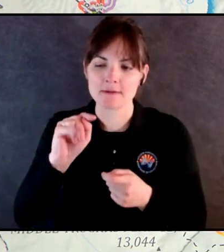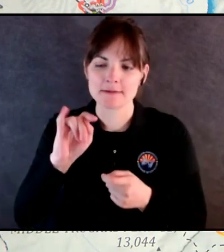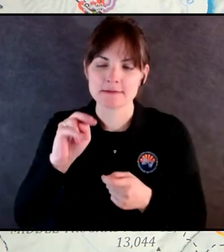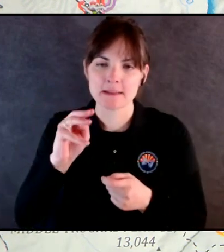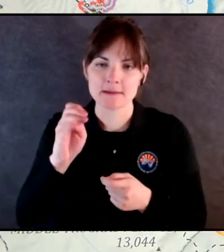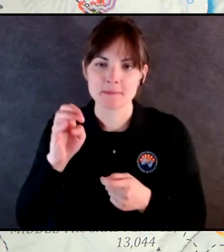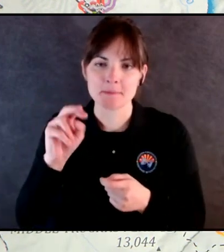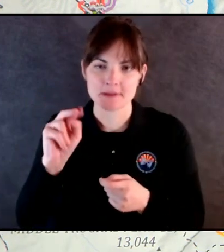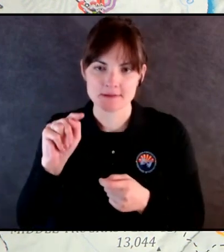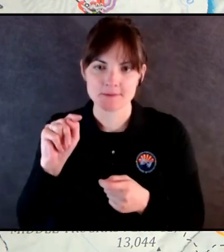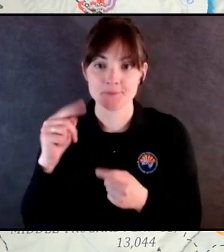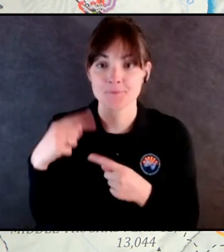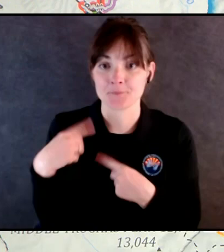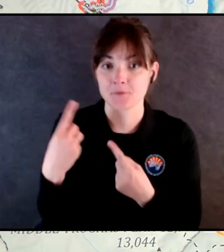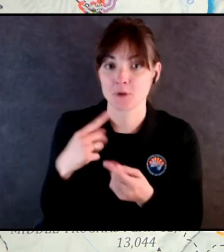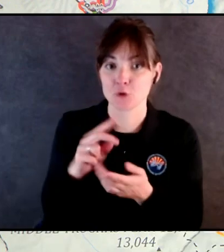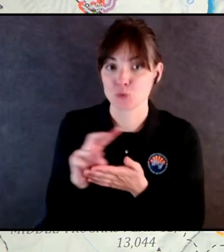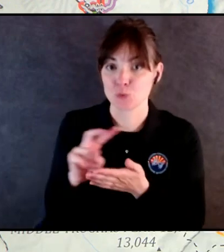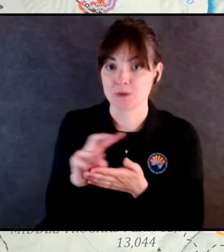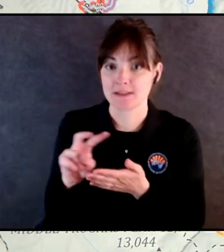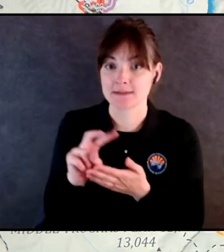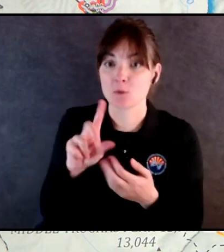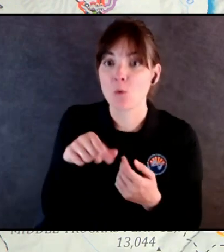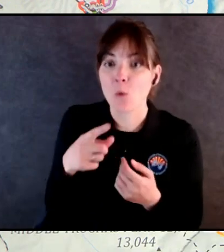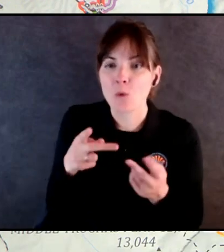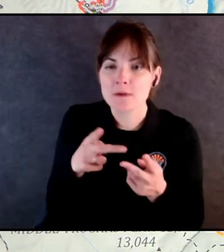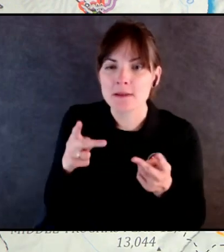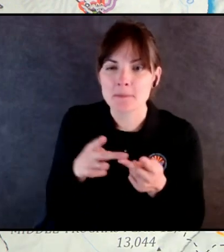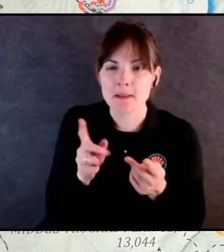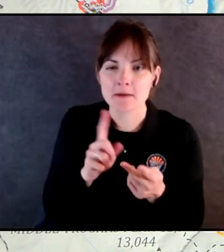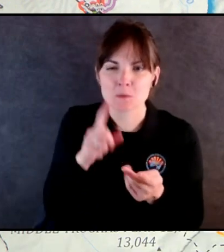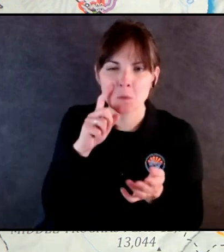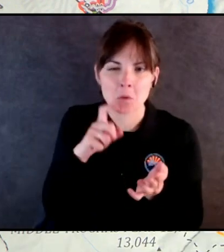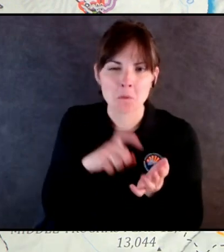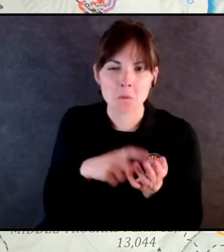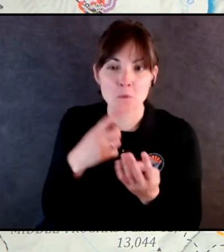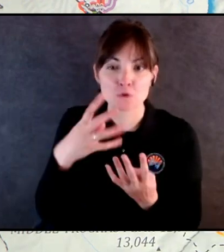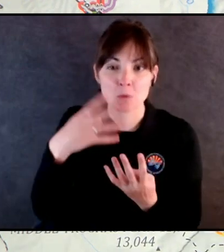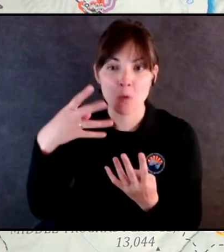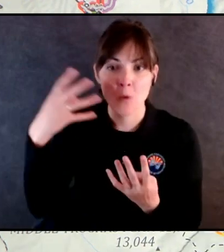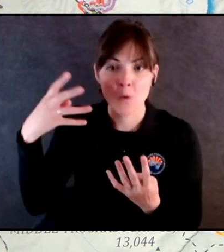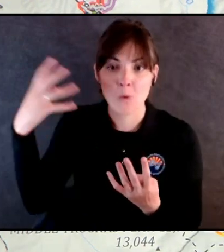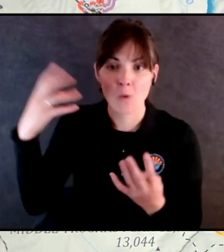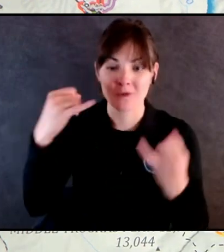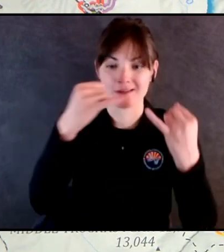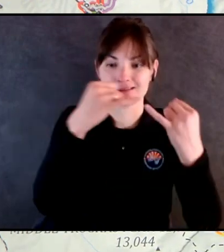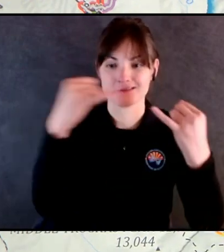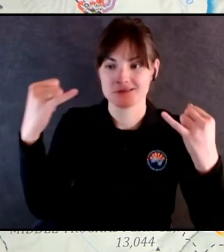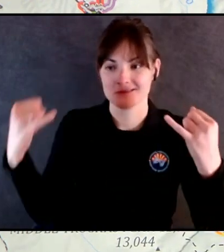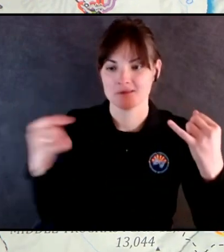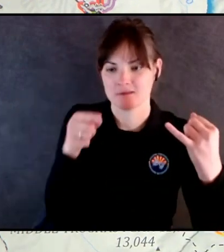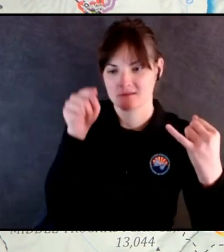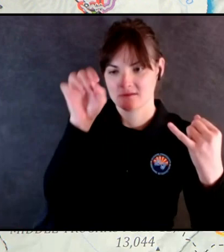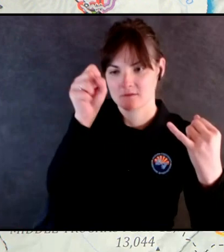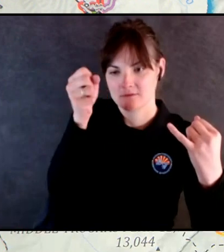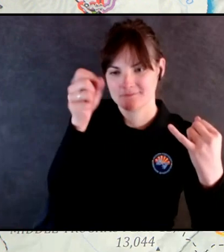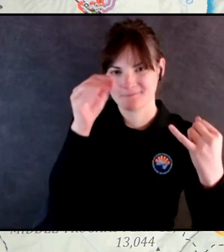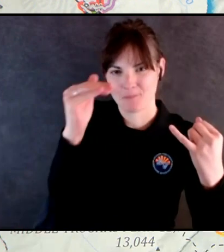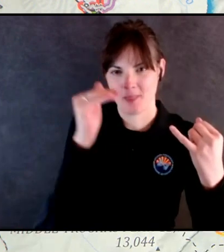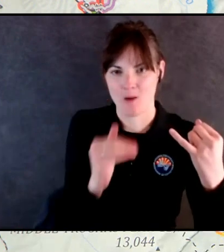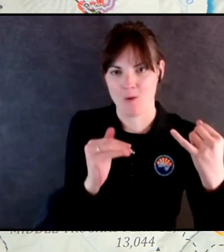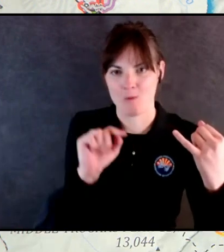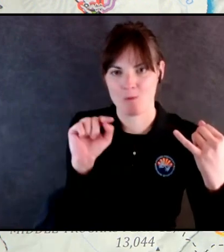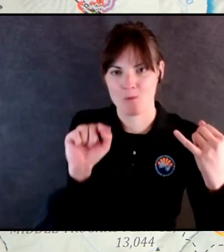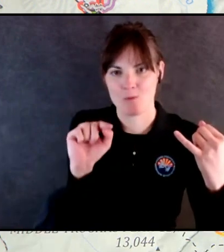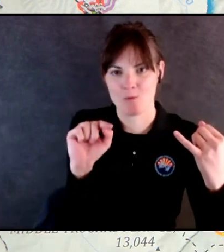couple of weeks is in this Pecos drainage. So it's going to be down in this area, right over here in this Pecos drainage.